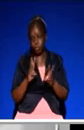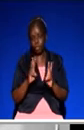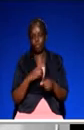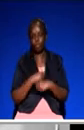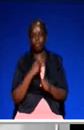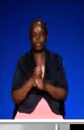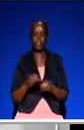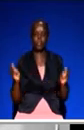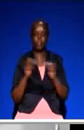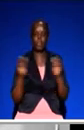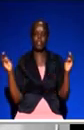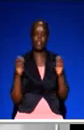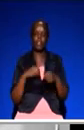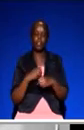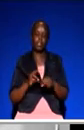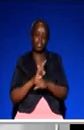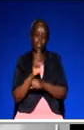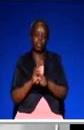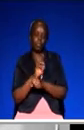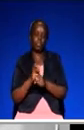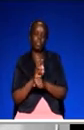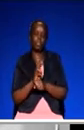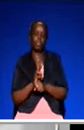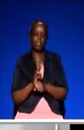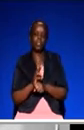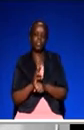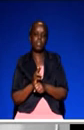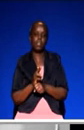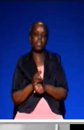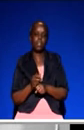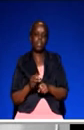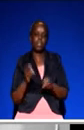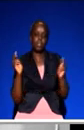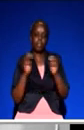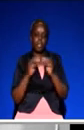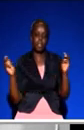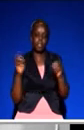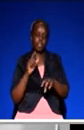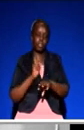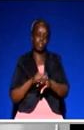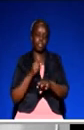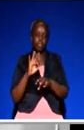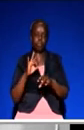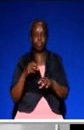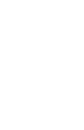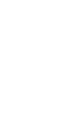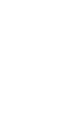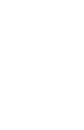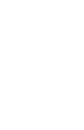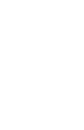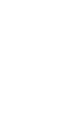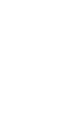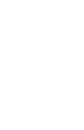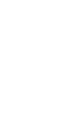magnets. It utilizes the magnetic effect of an electric current.